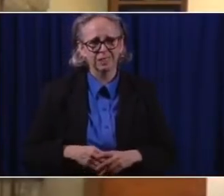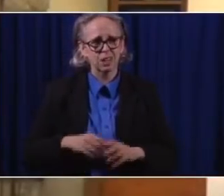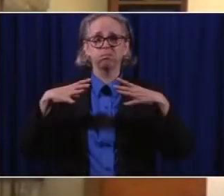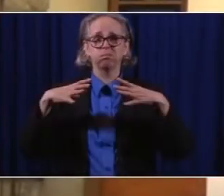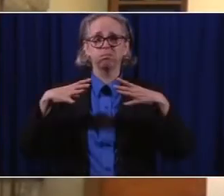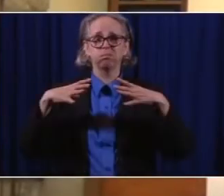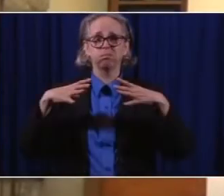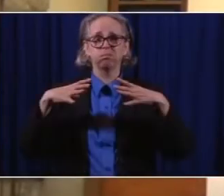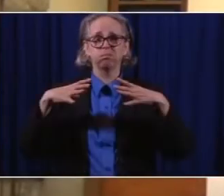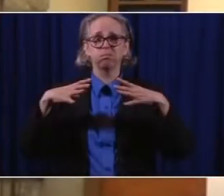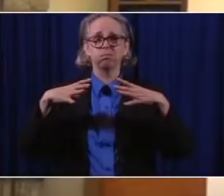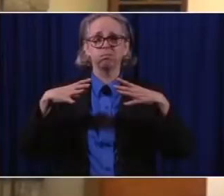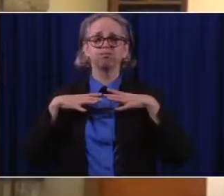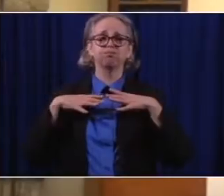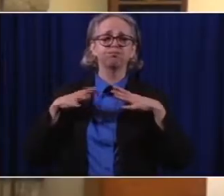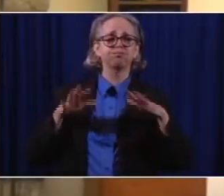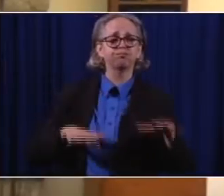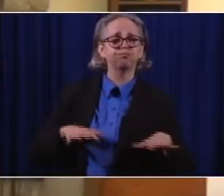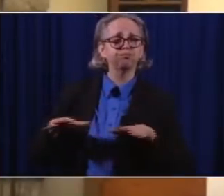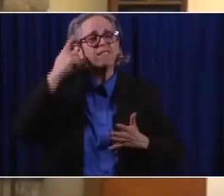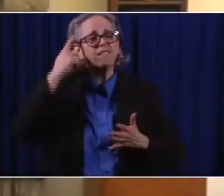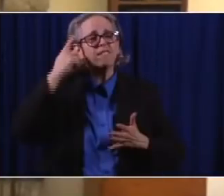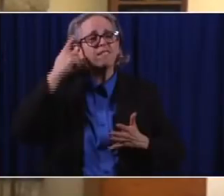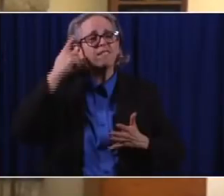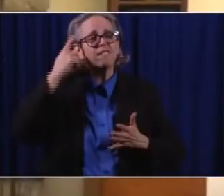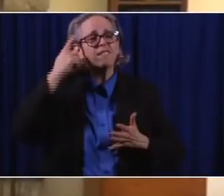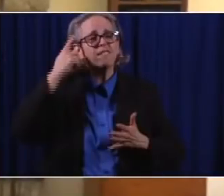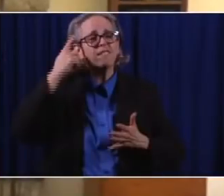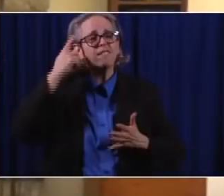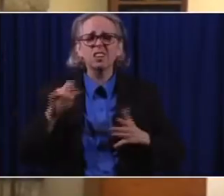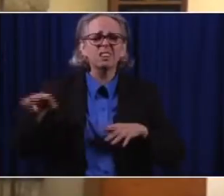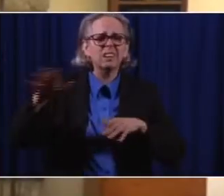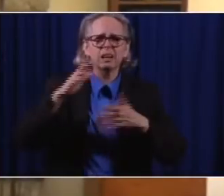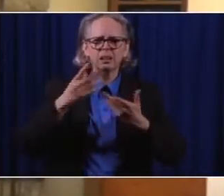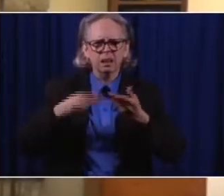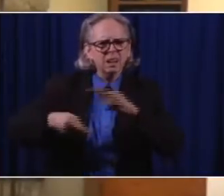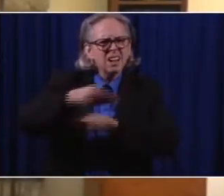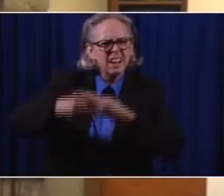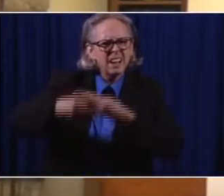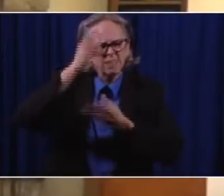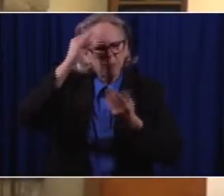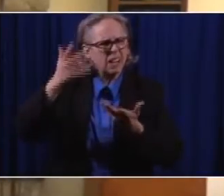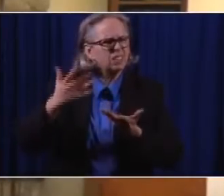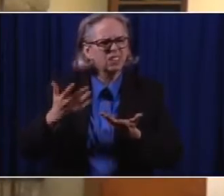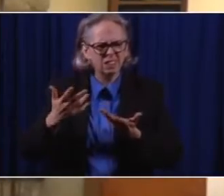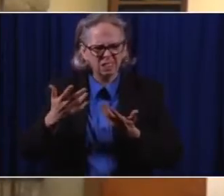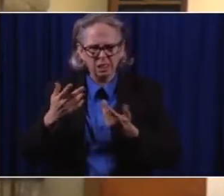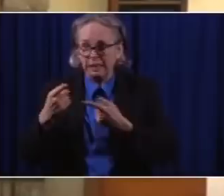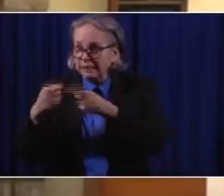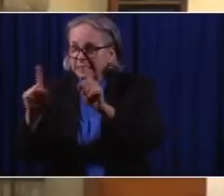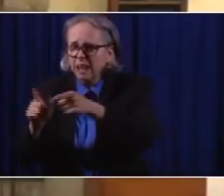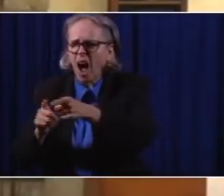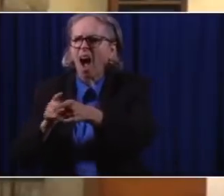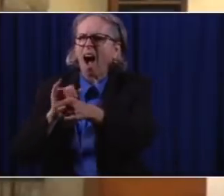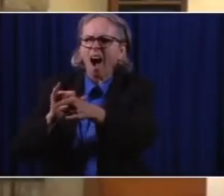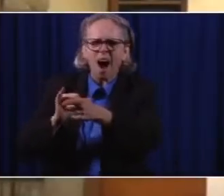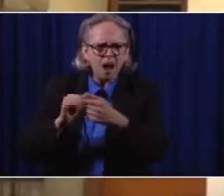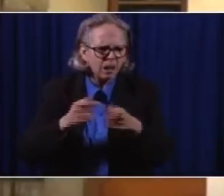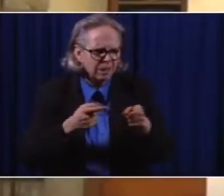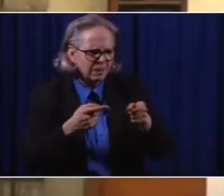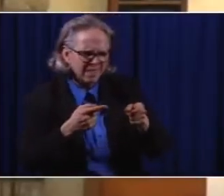notes and have discussions about what we think will work. You know, I've said this before,